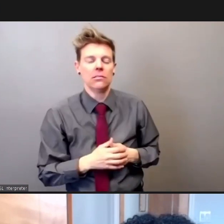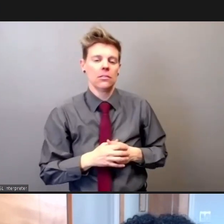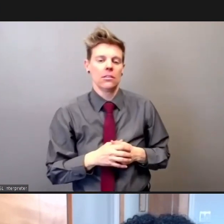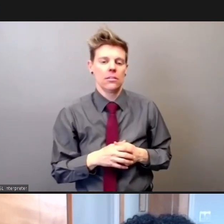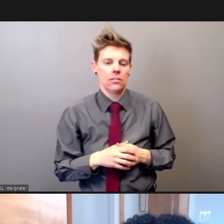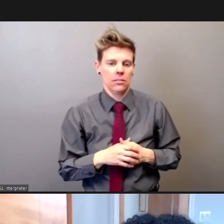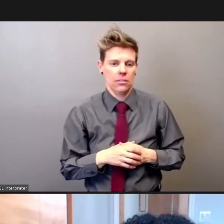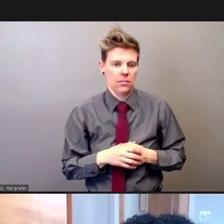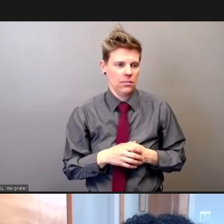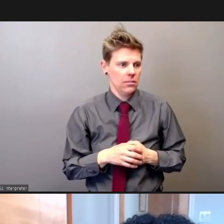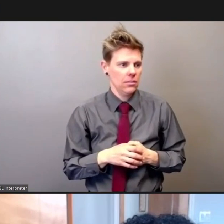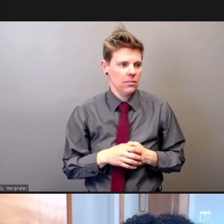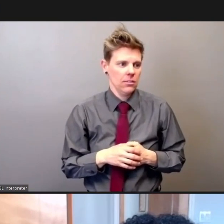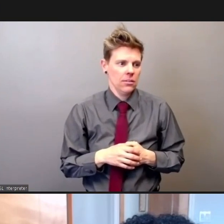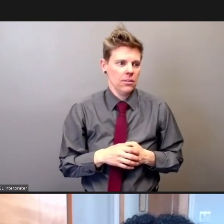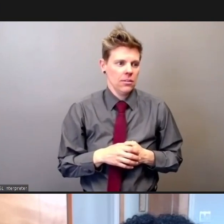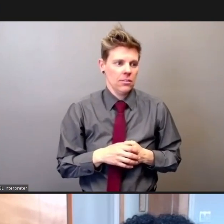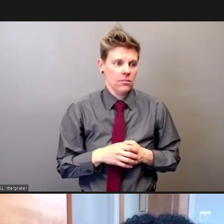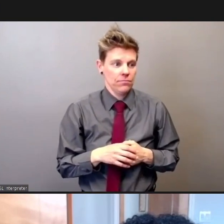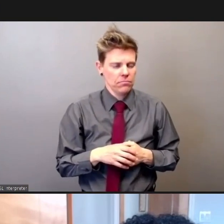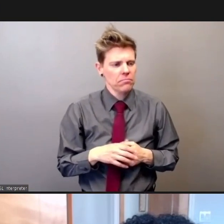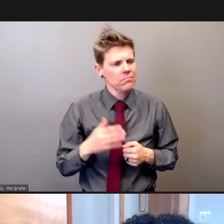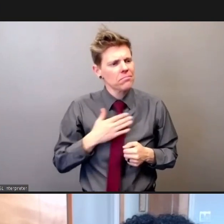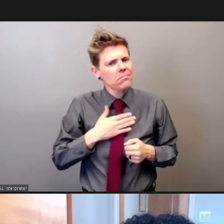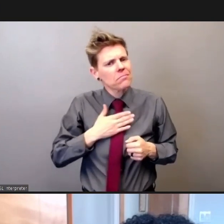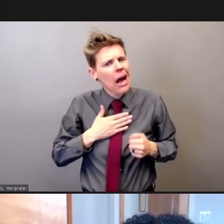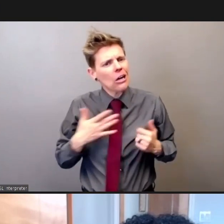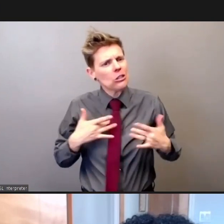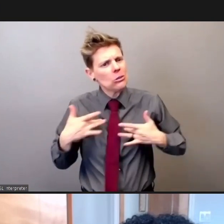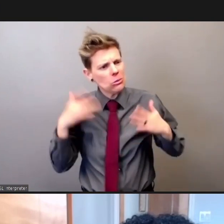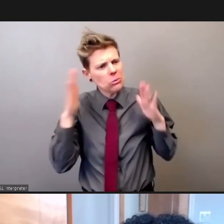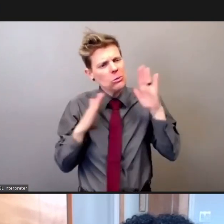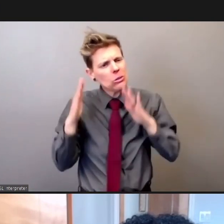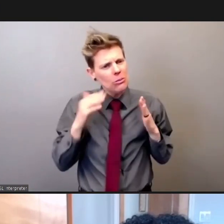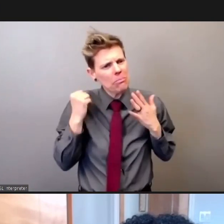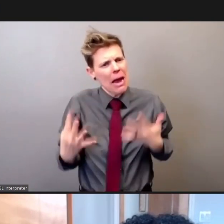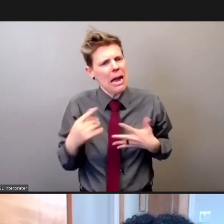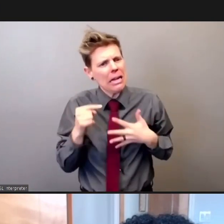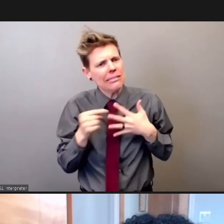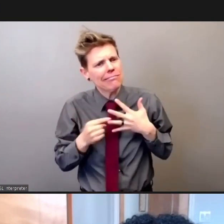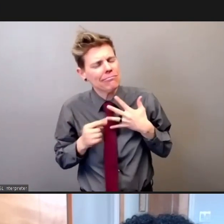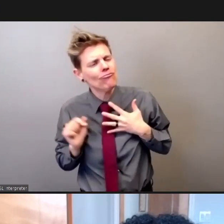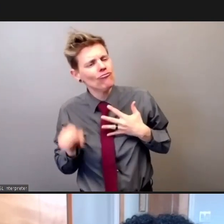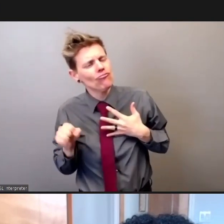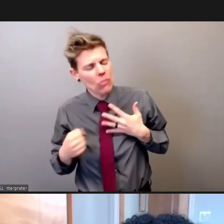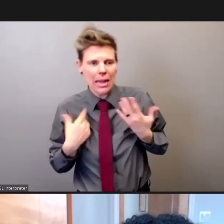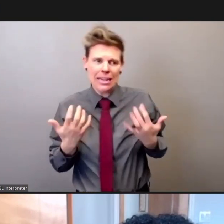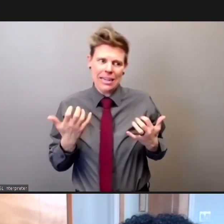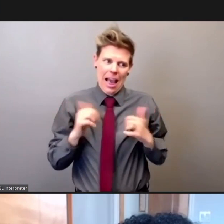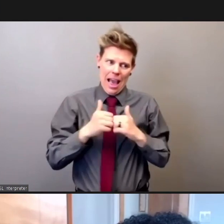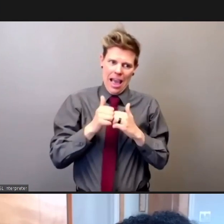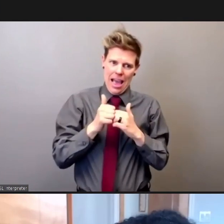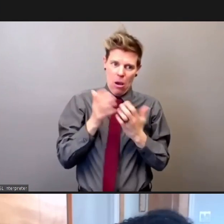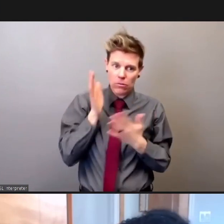these worries are real, but also figuring it out in the future is real. So yes,